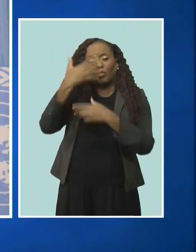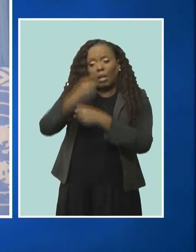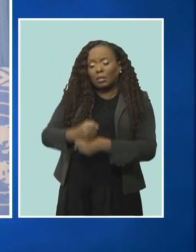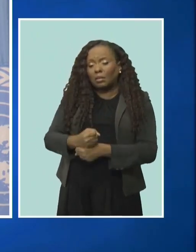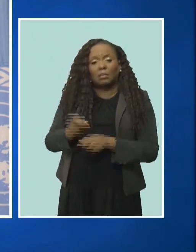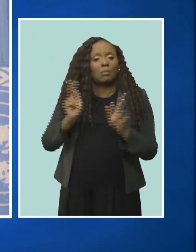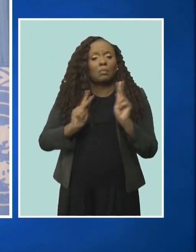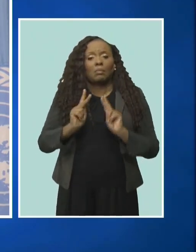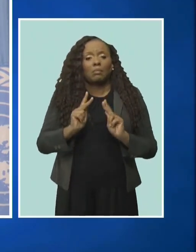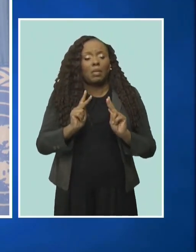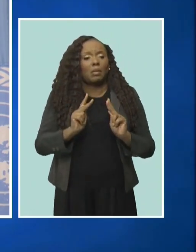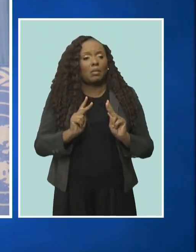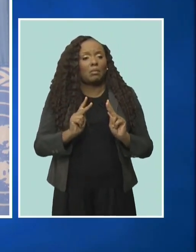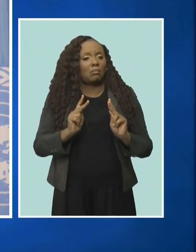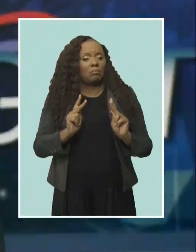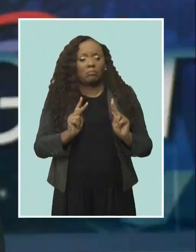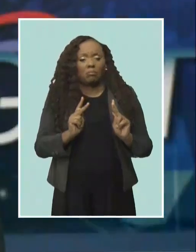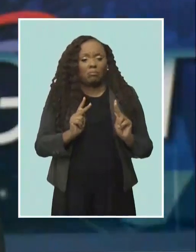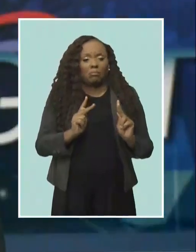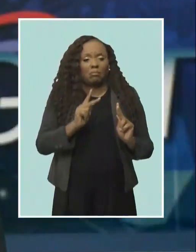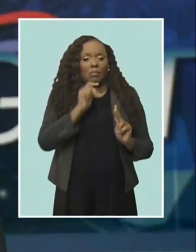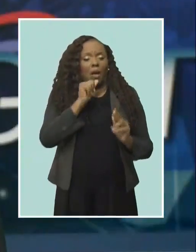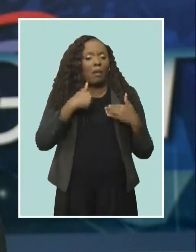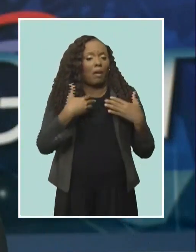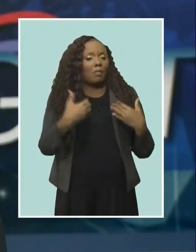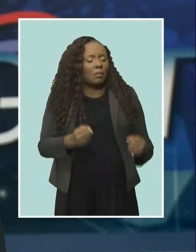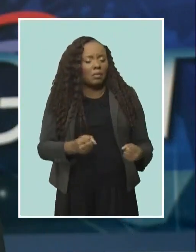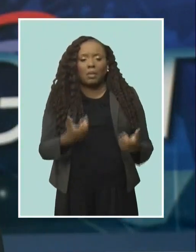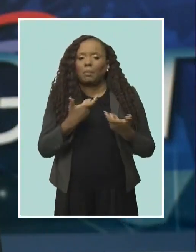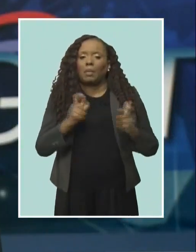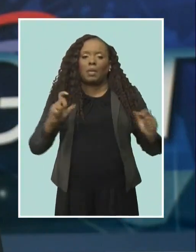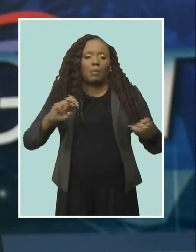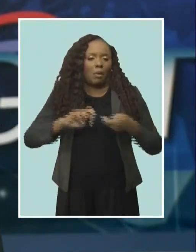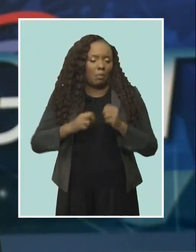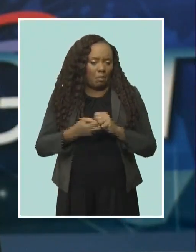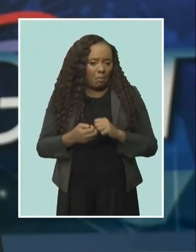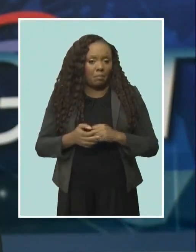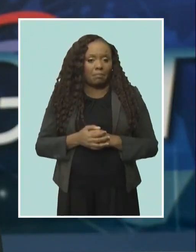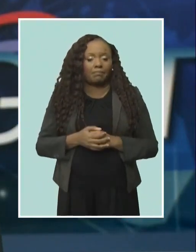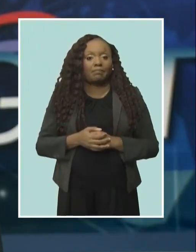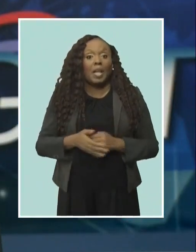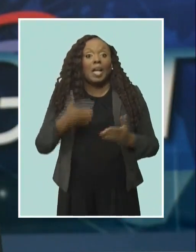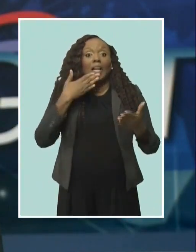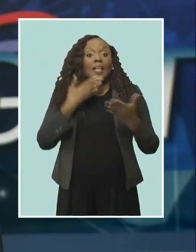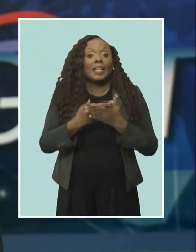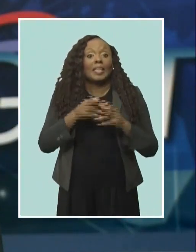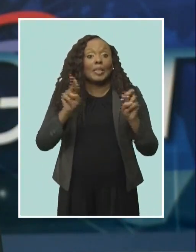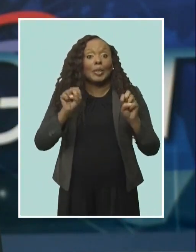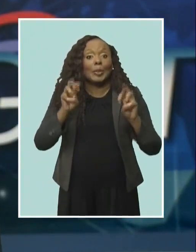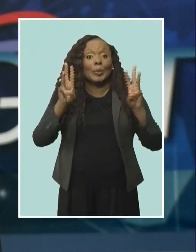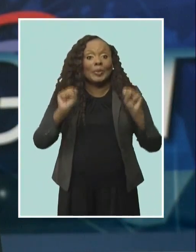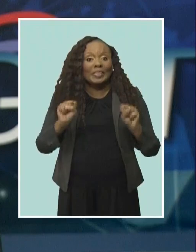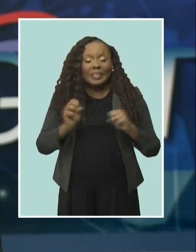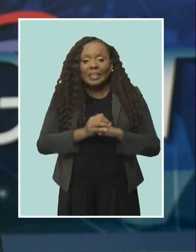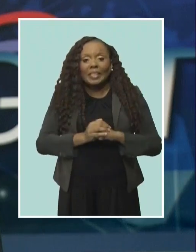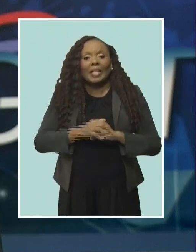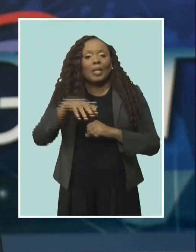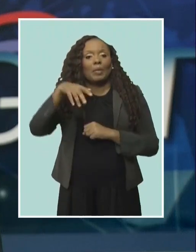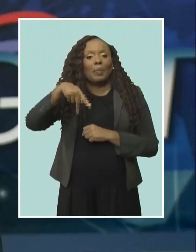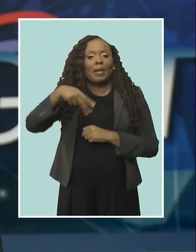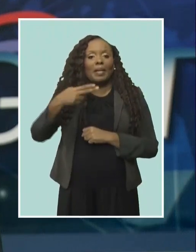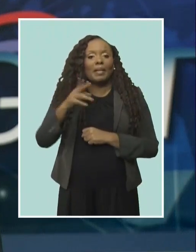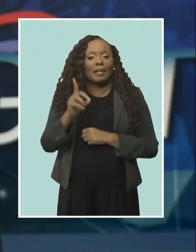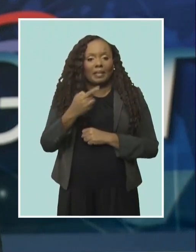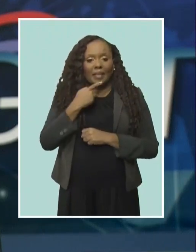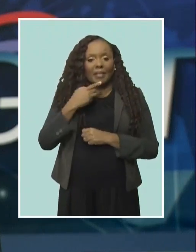have an even bigger problem. Now some good news for milk users tonight, as Pine Hill Dairy announces some milk